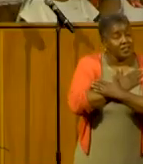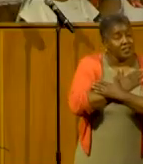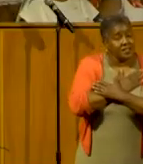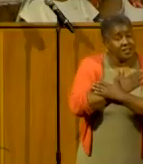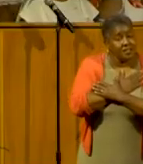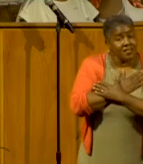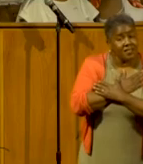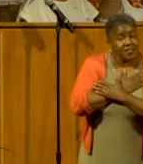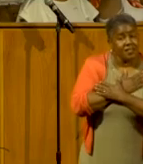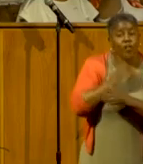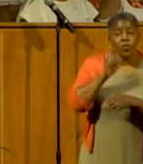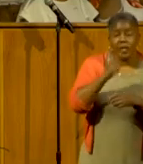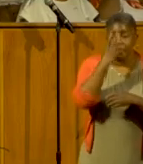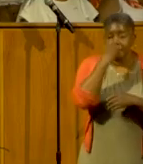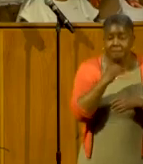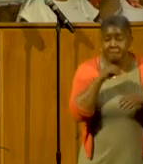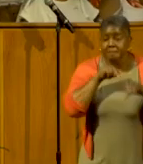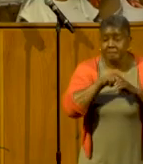if you go to sleep.